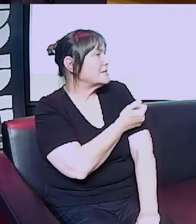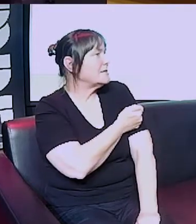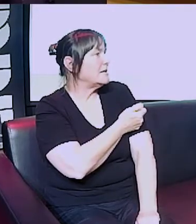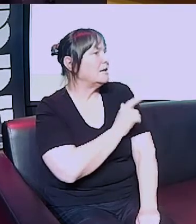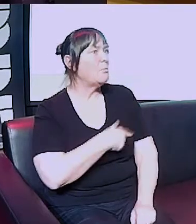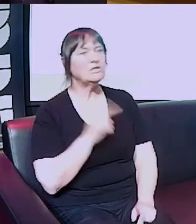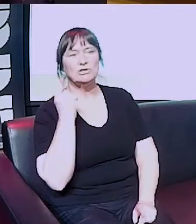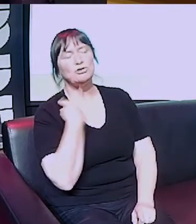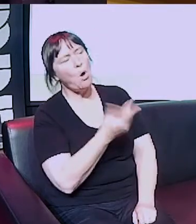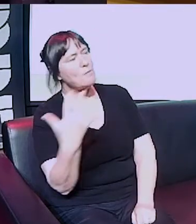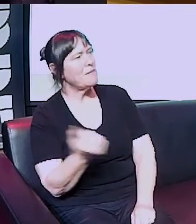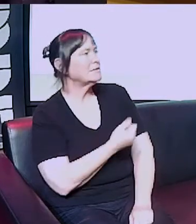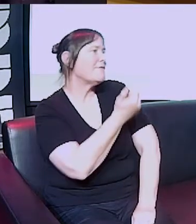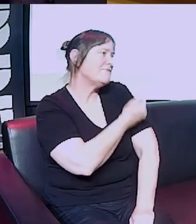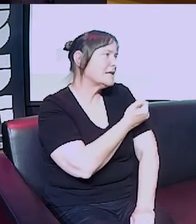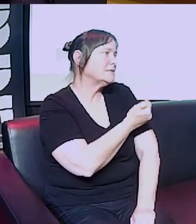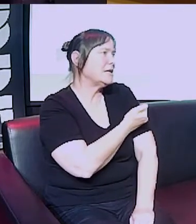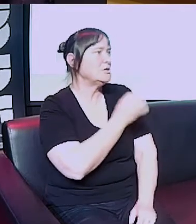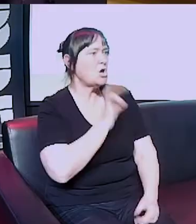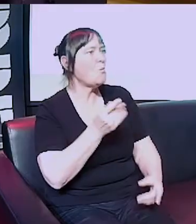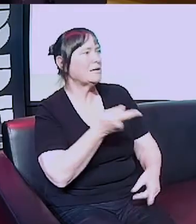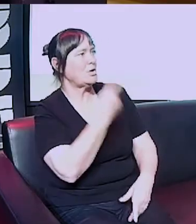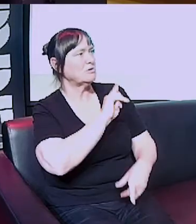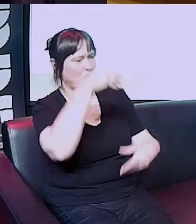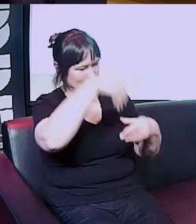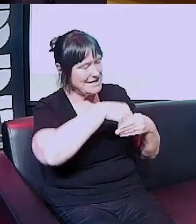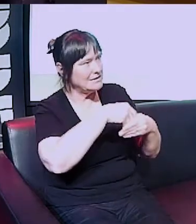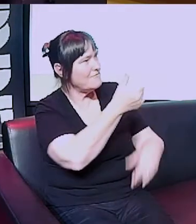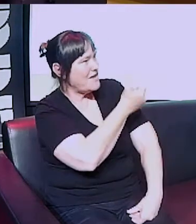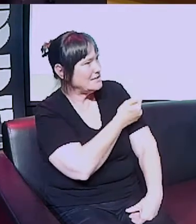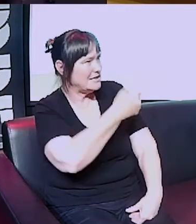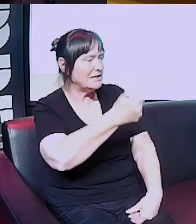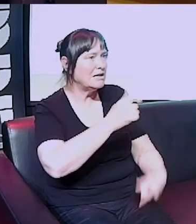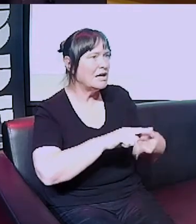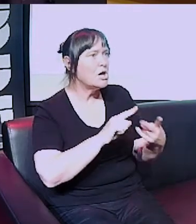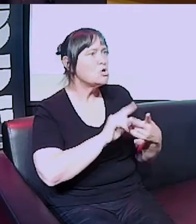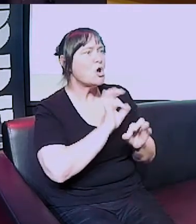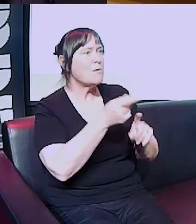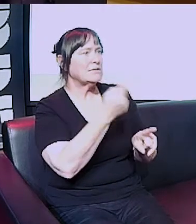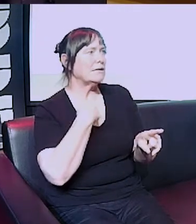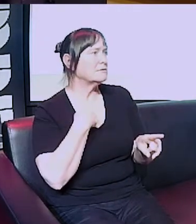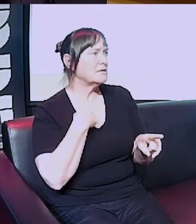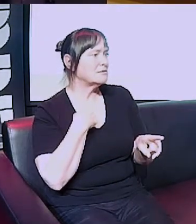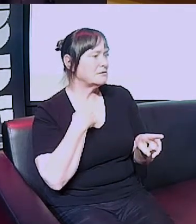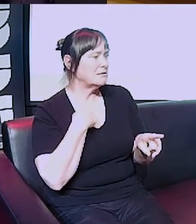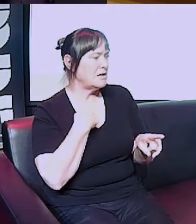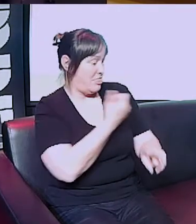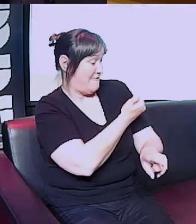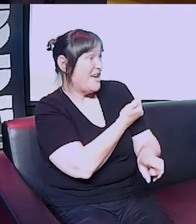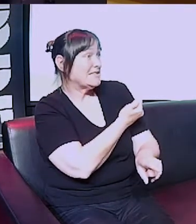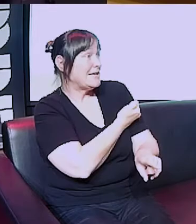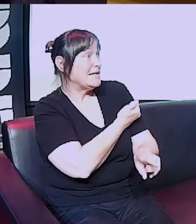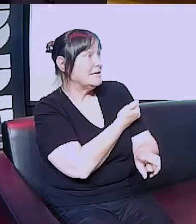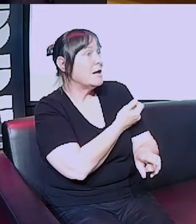corralled towards vaccines. We're not told what's in it. We're not really given notice that the